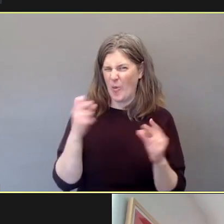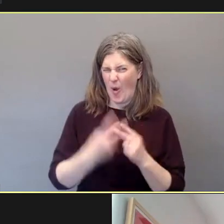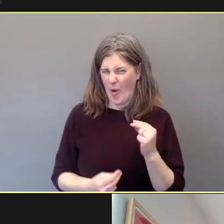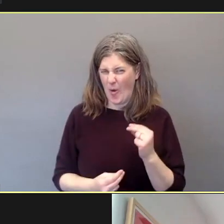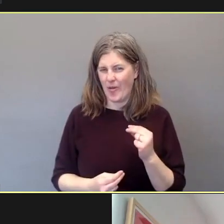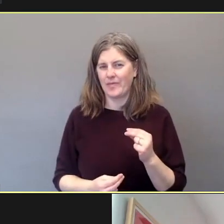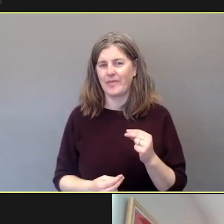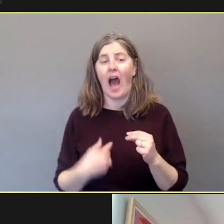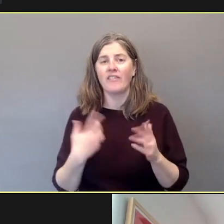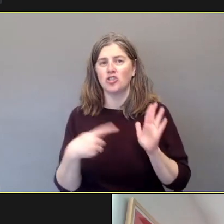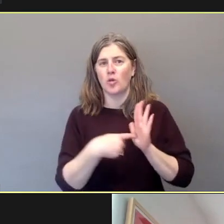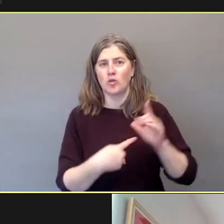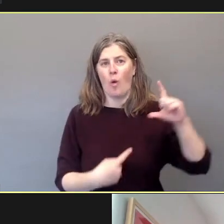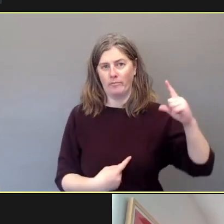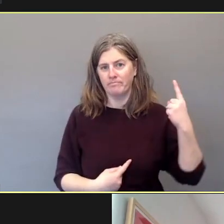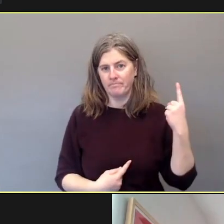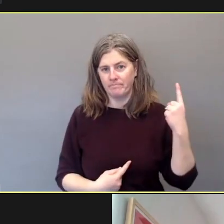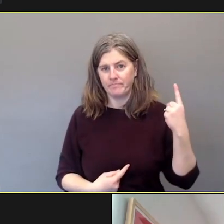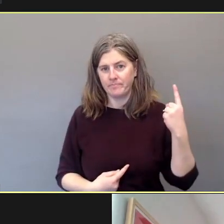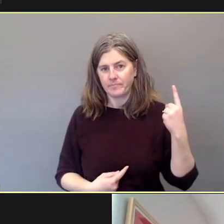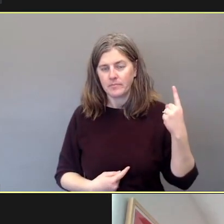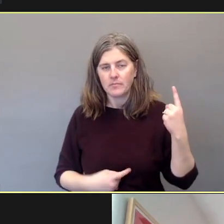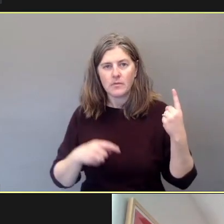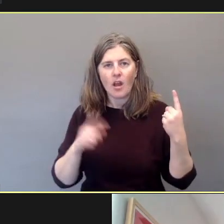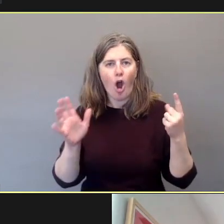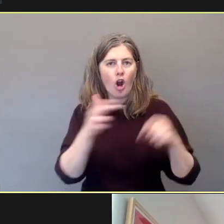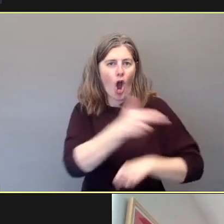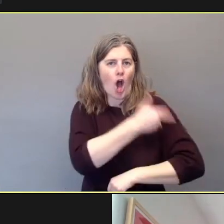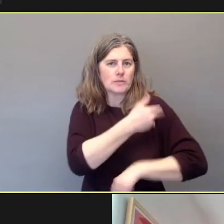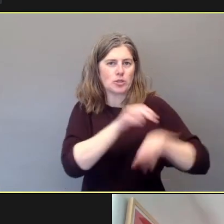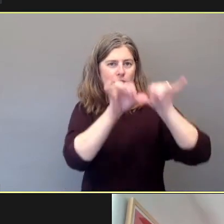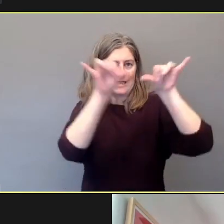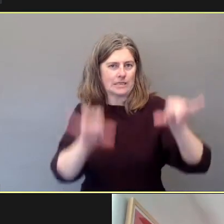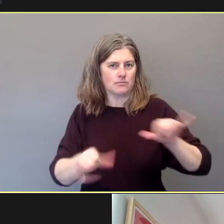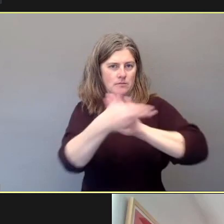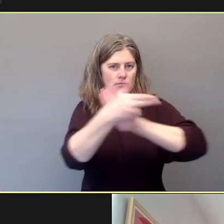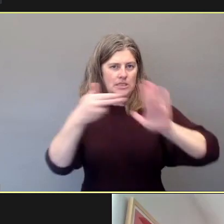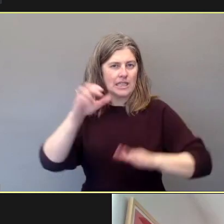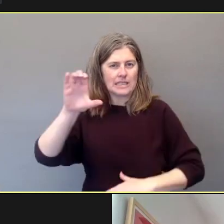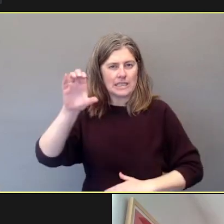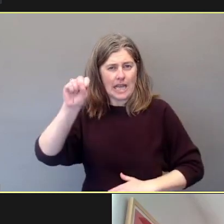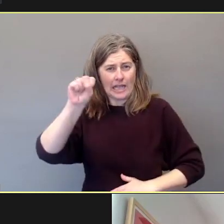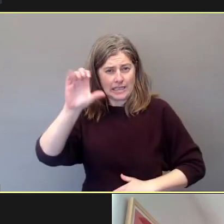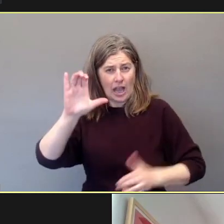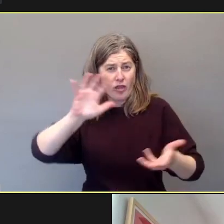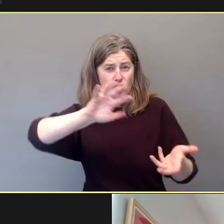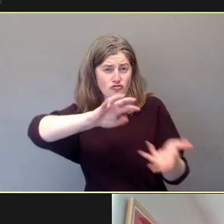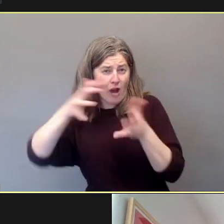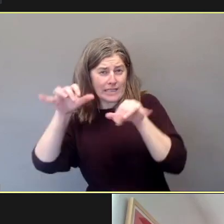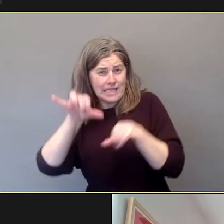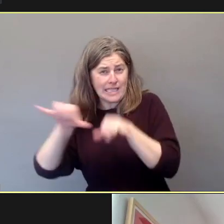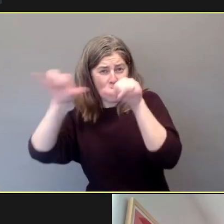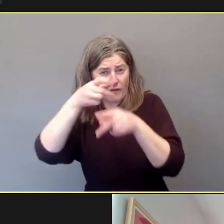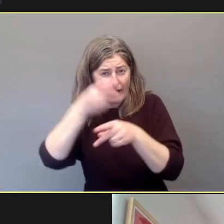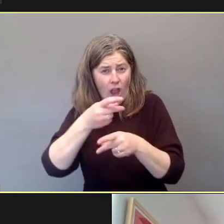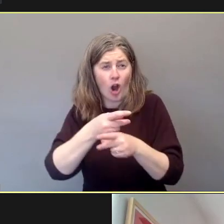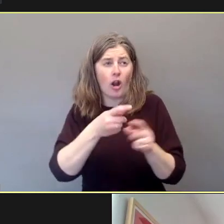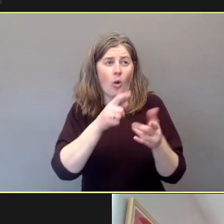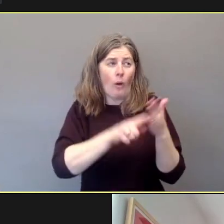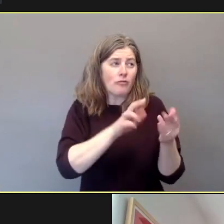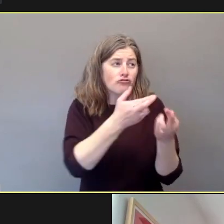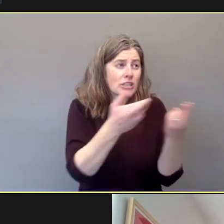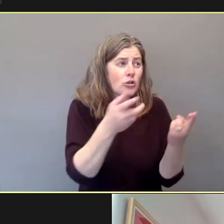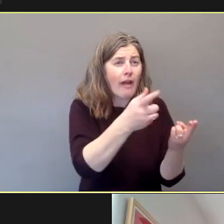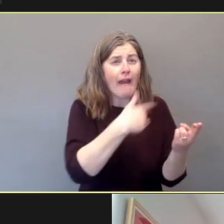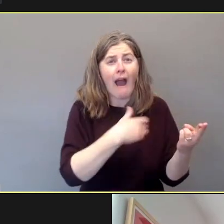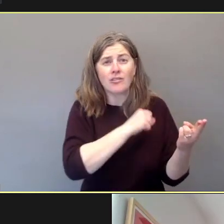you the one, which is the crisis standards of care evaluation by hospitals, resources, staff, et cetera, et cetera.